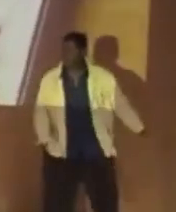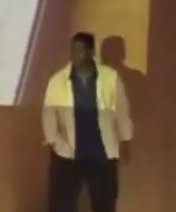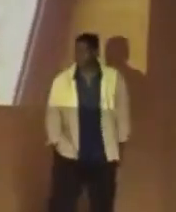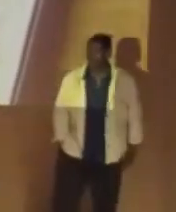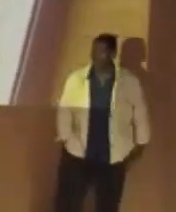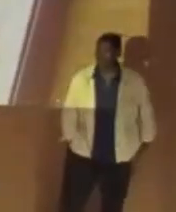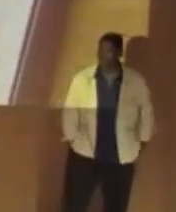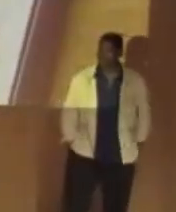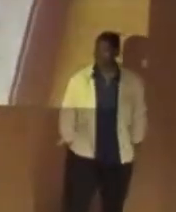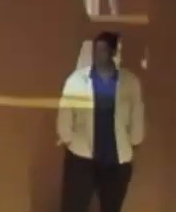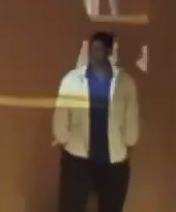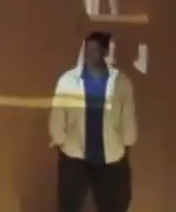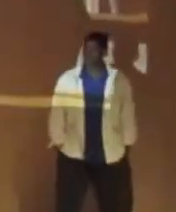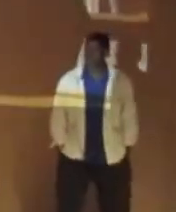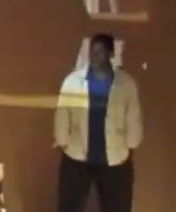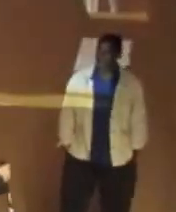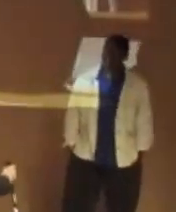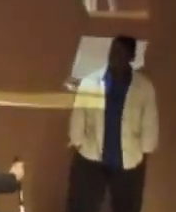are you ready